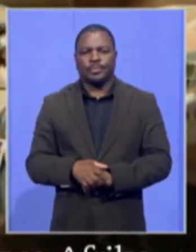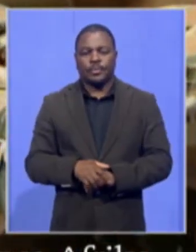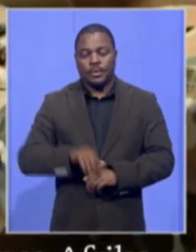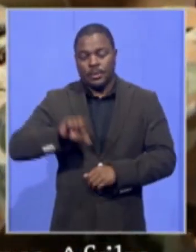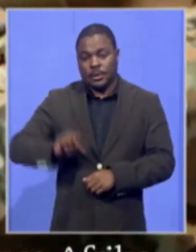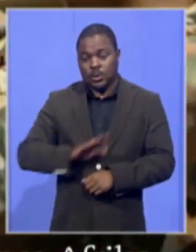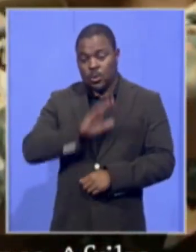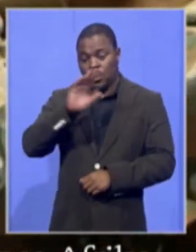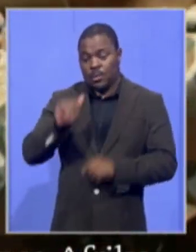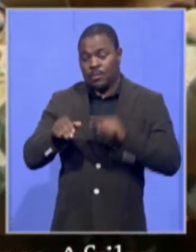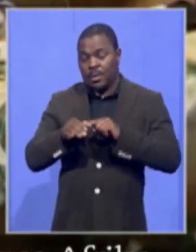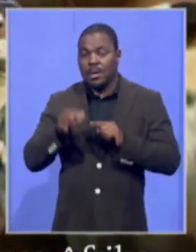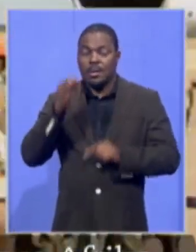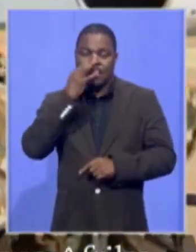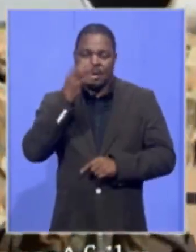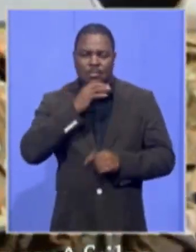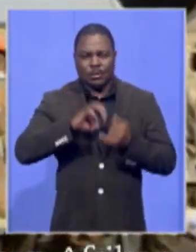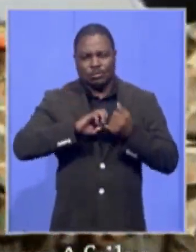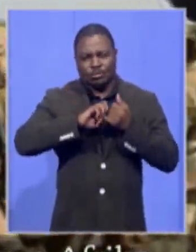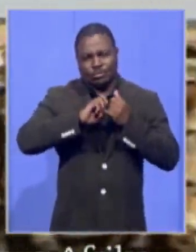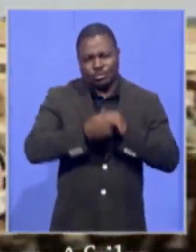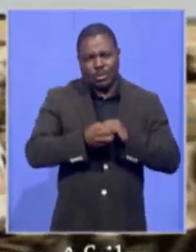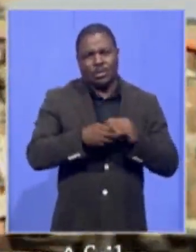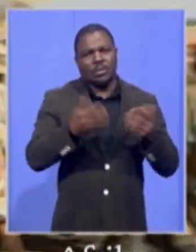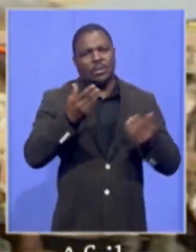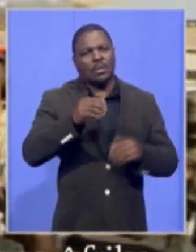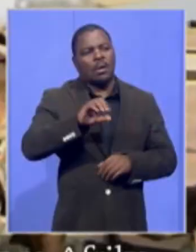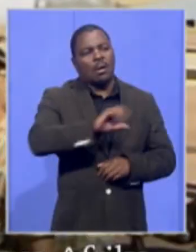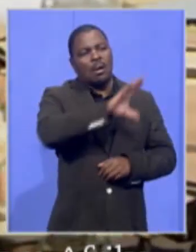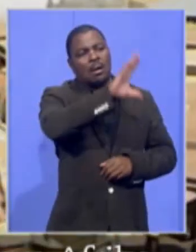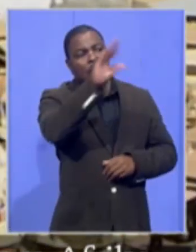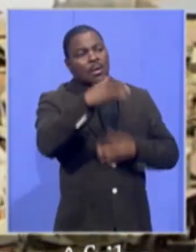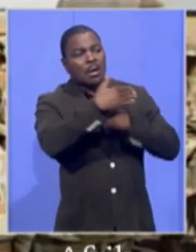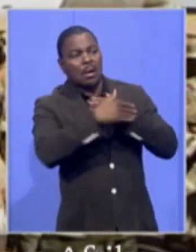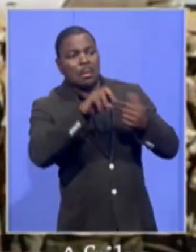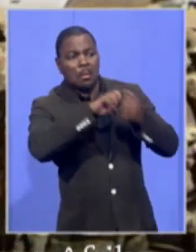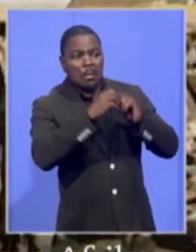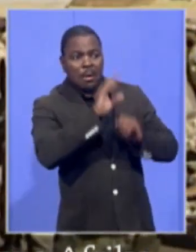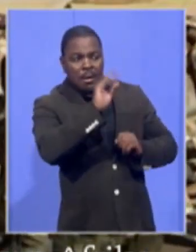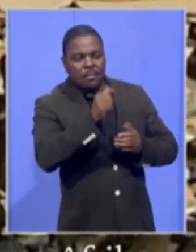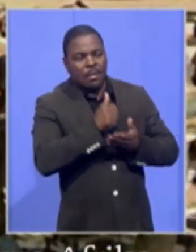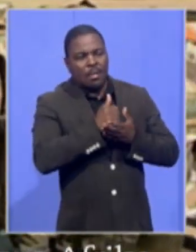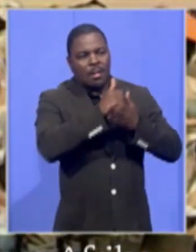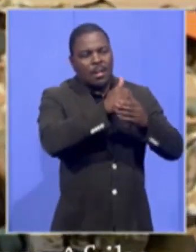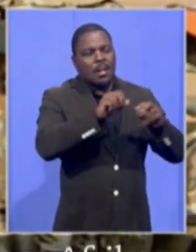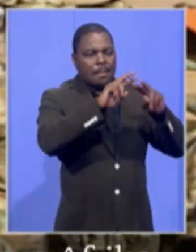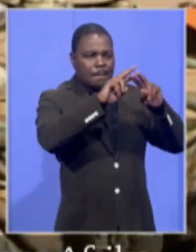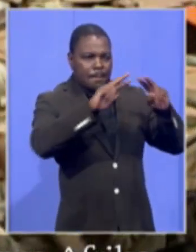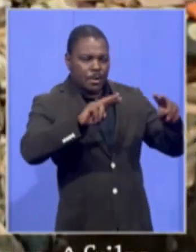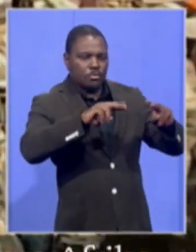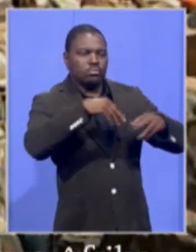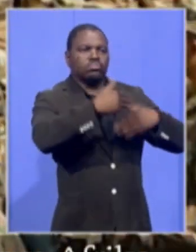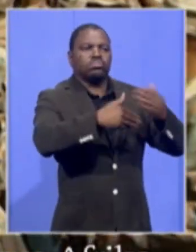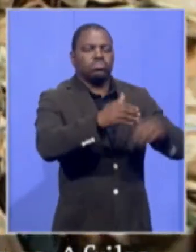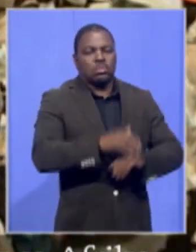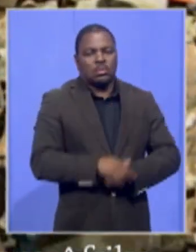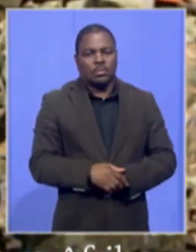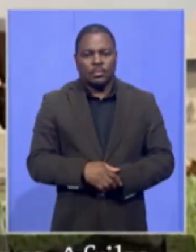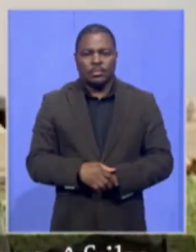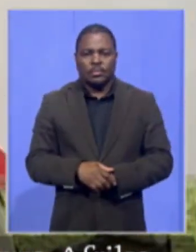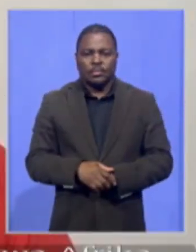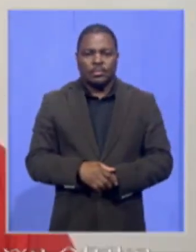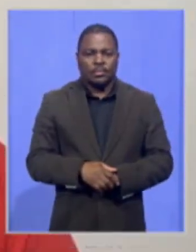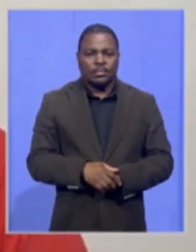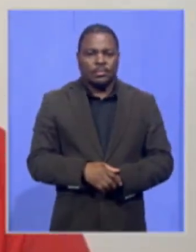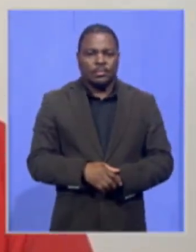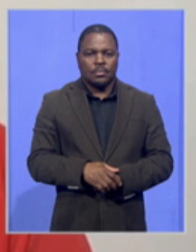Afrika Borwa e re e tla sebeletsa ho tlisa kgotso dinaheng tsa Afrika tse aparetsweng ke mathata. We take